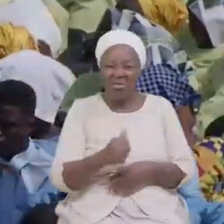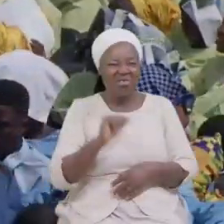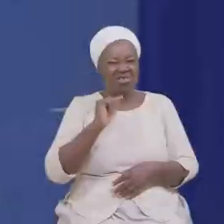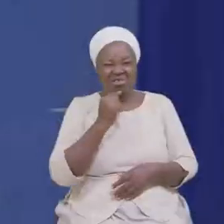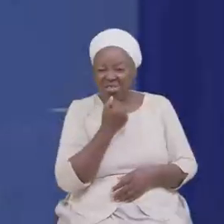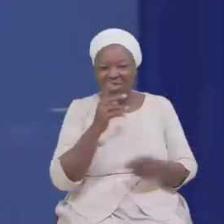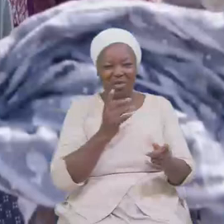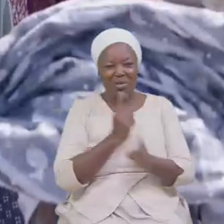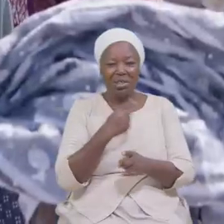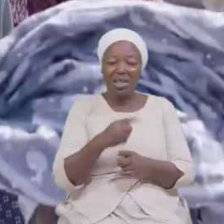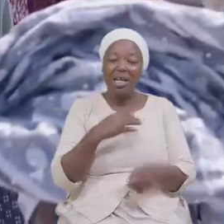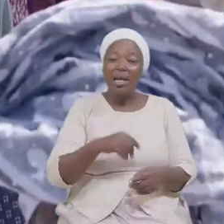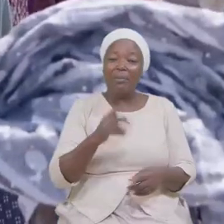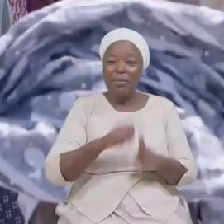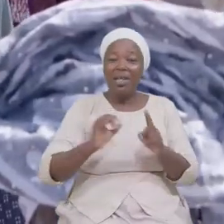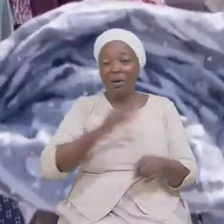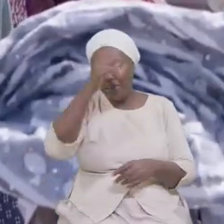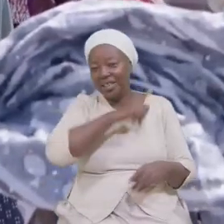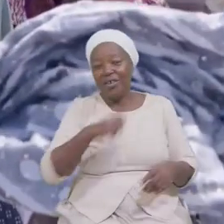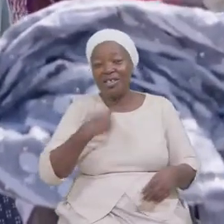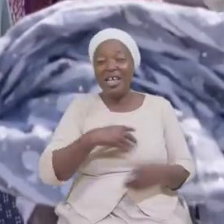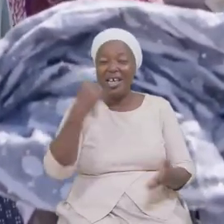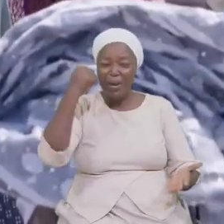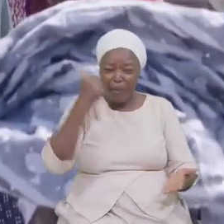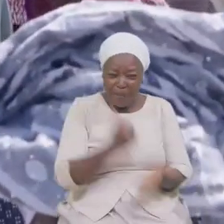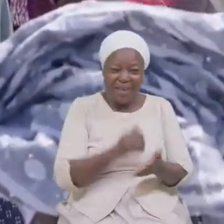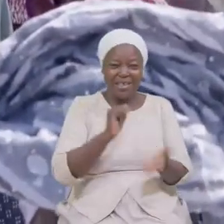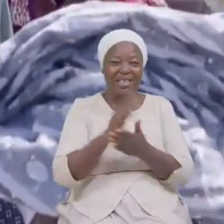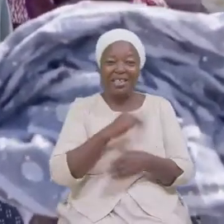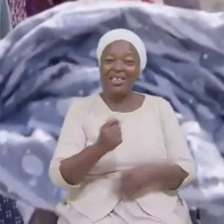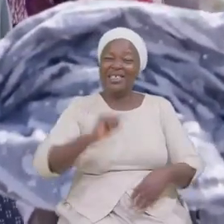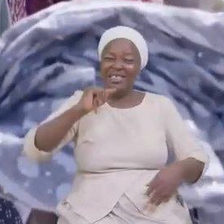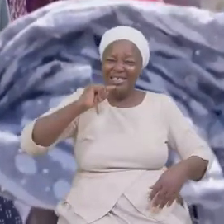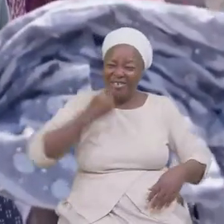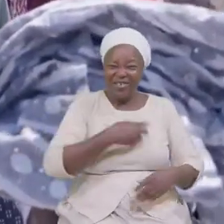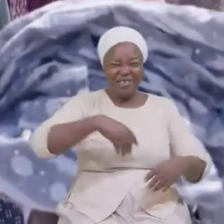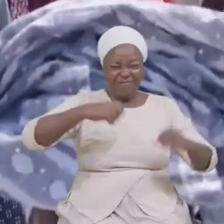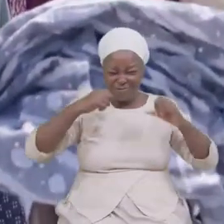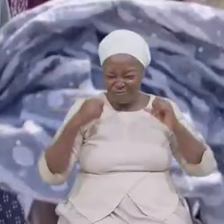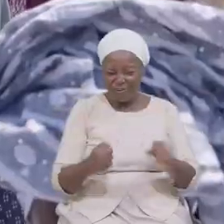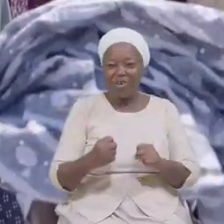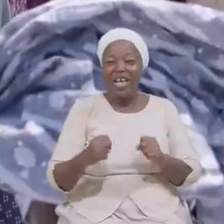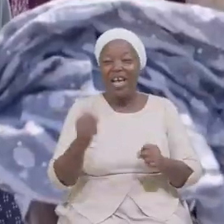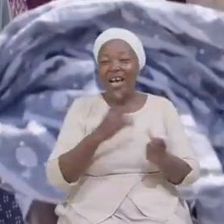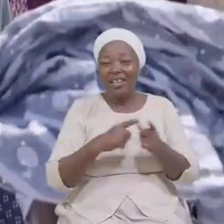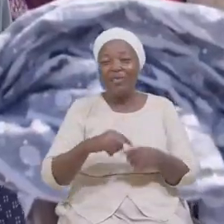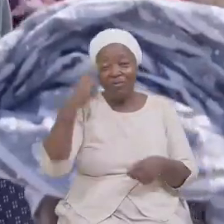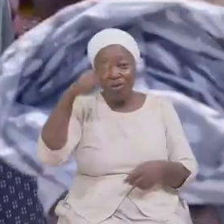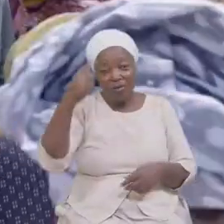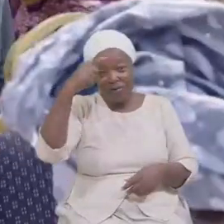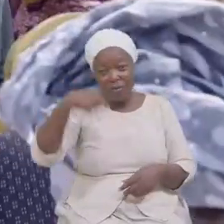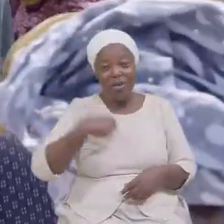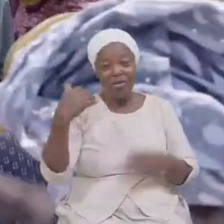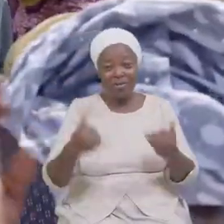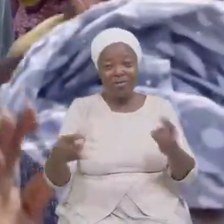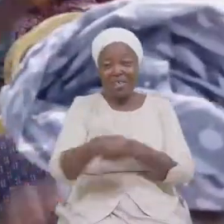that will carry weight. For you. For you today. I say an amen for you that will